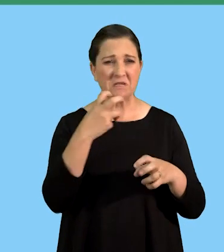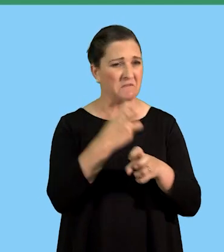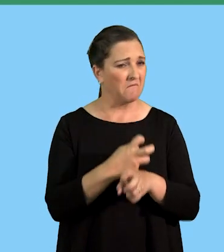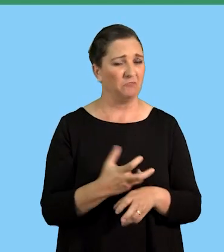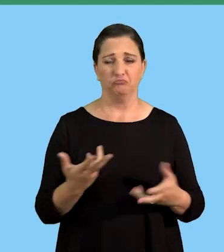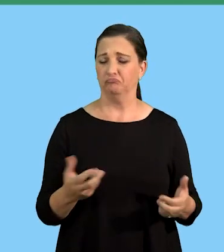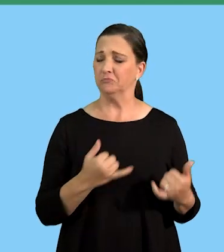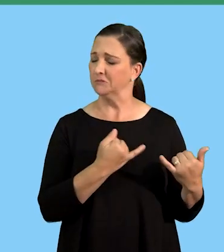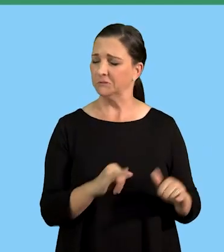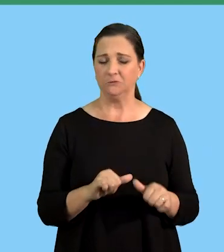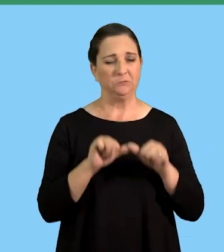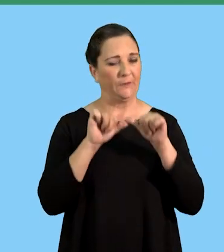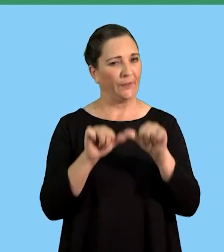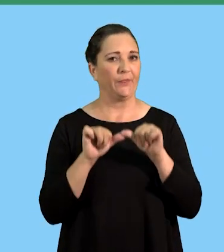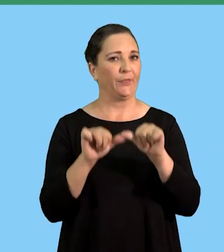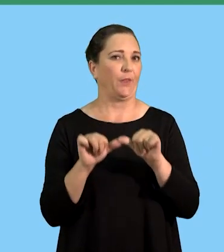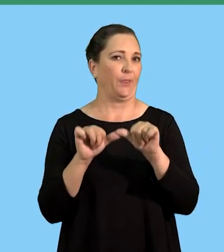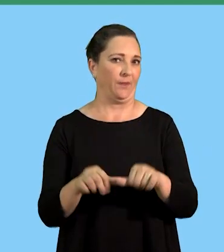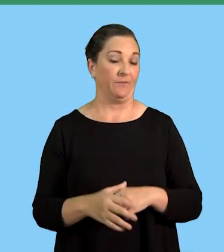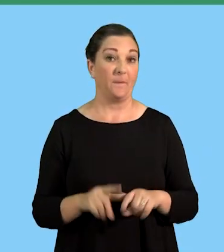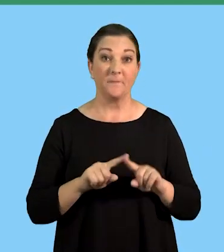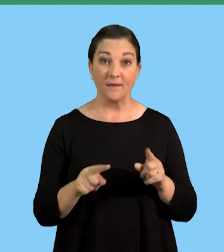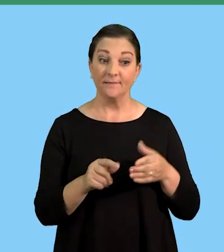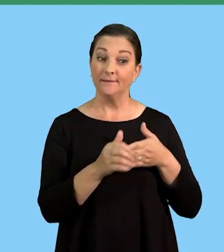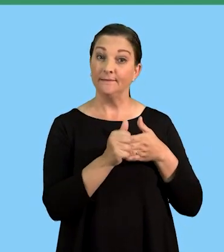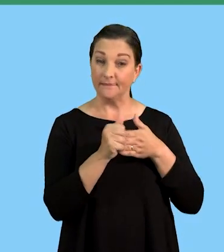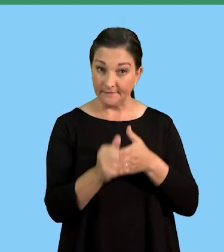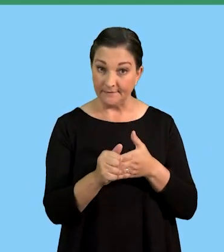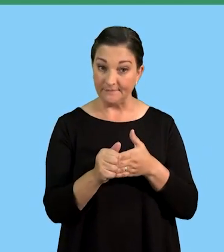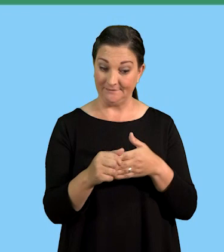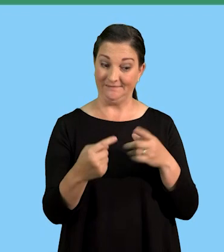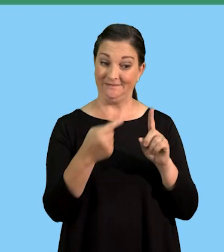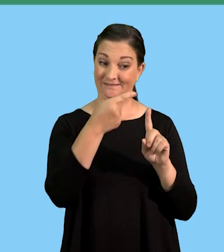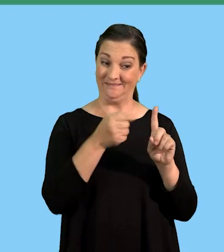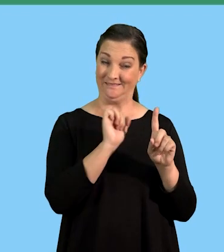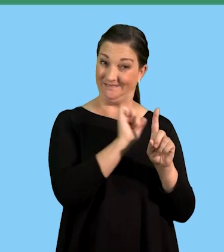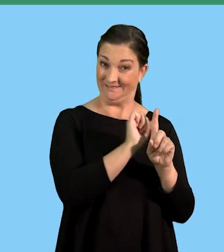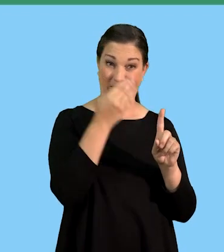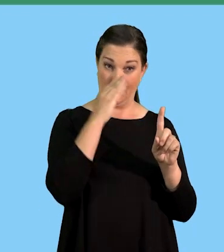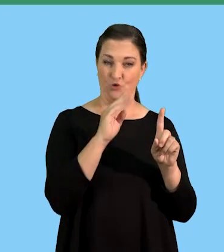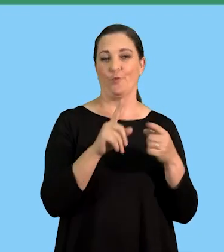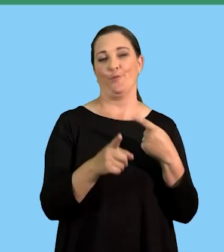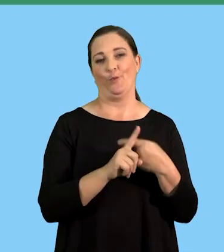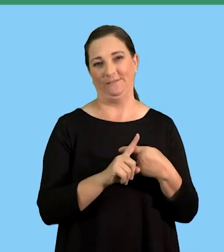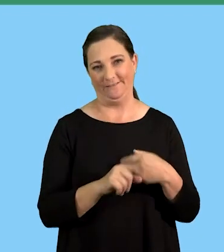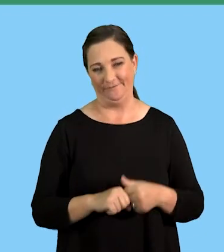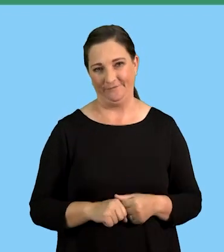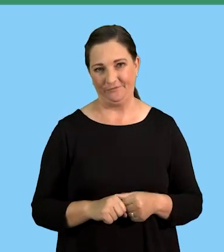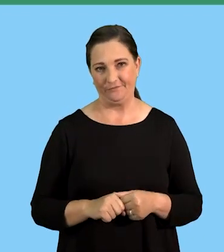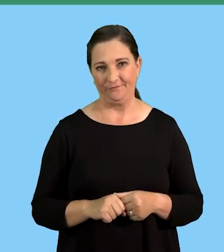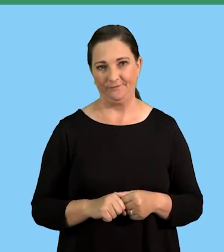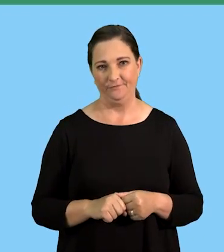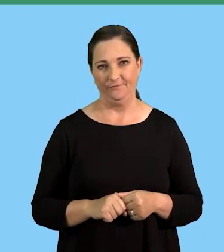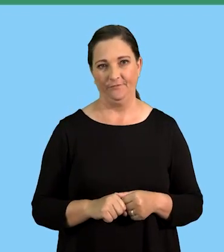what we see here is that the leader has a positive attitude and knows that there's always more to learn. So